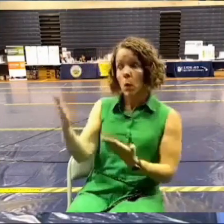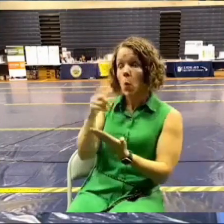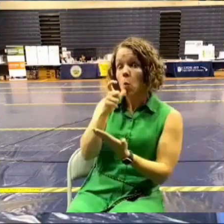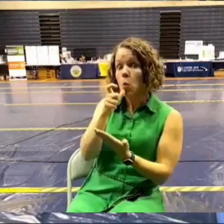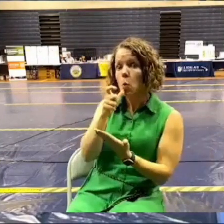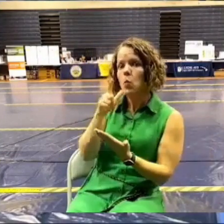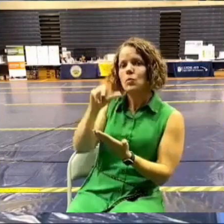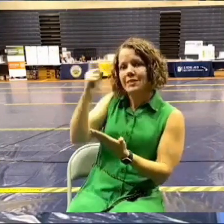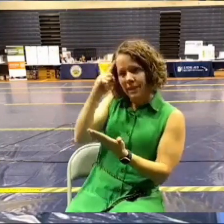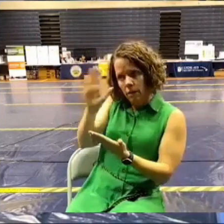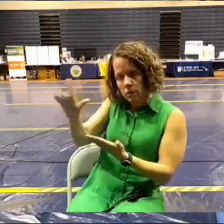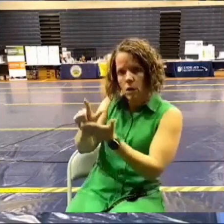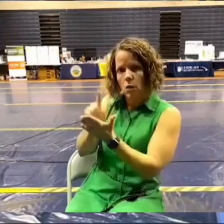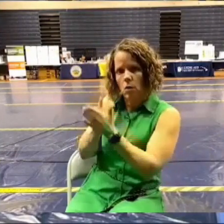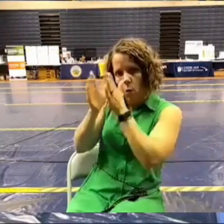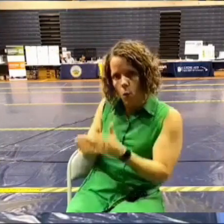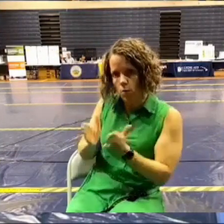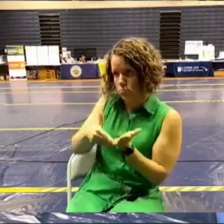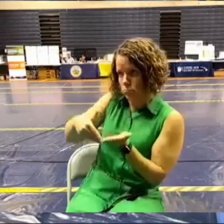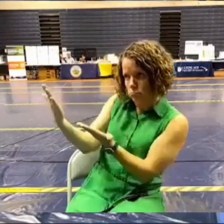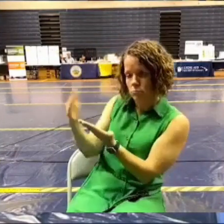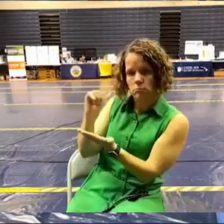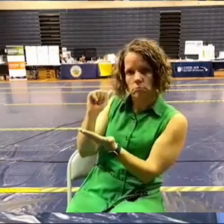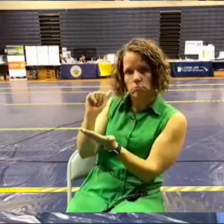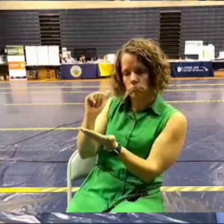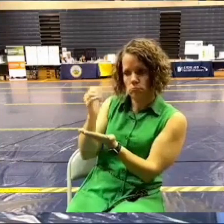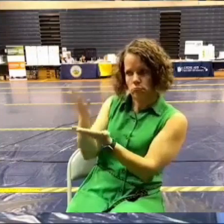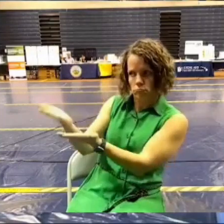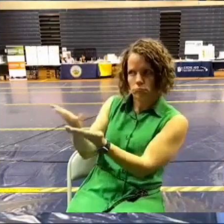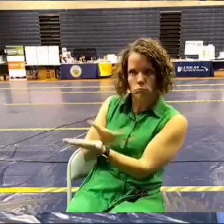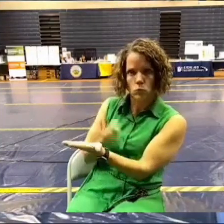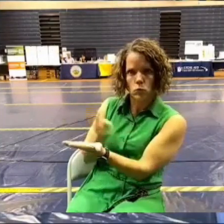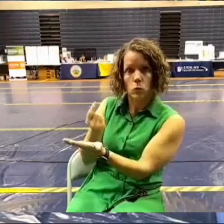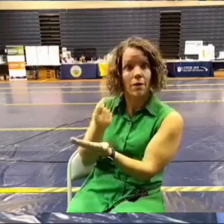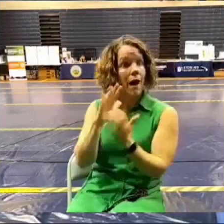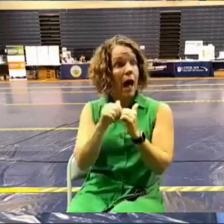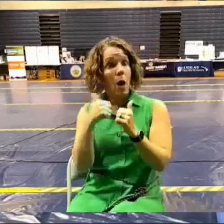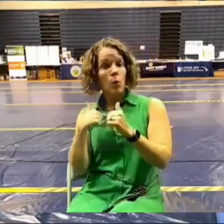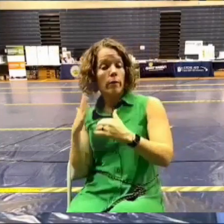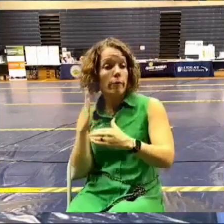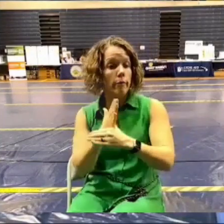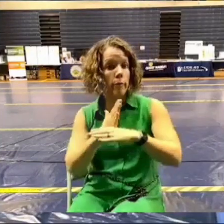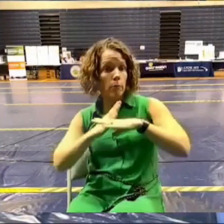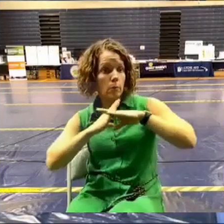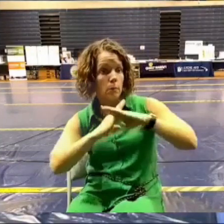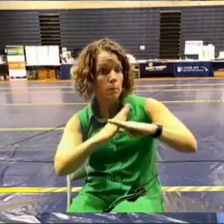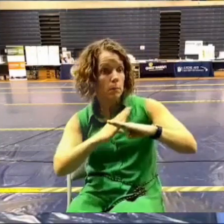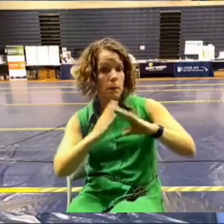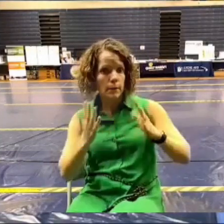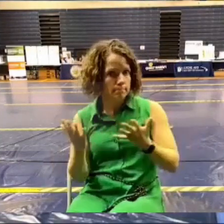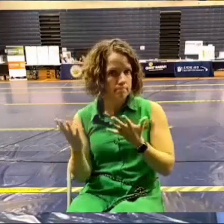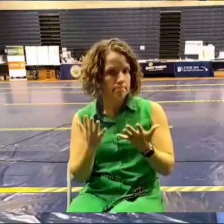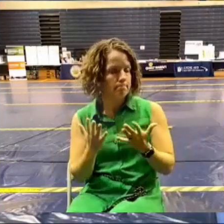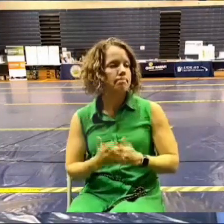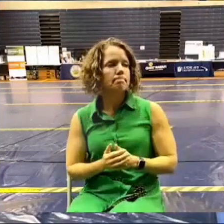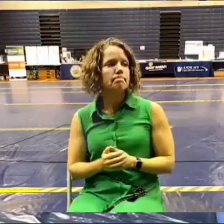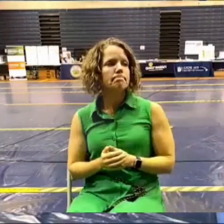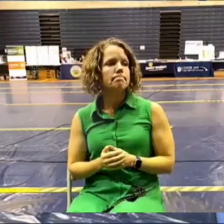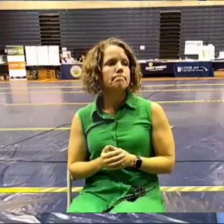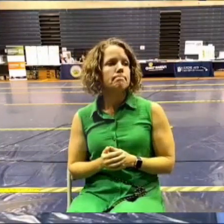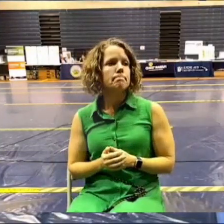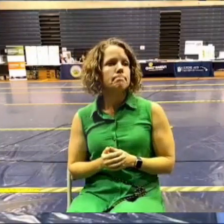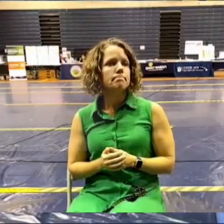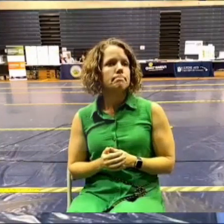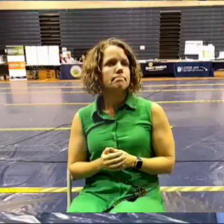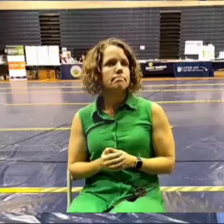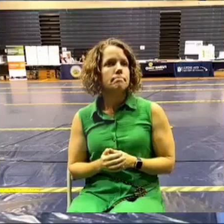I don't know what else we can do to prevent it, except Yeah, okay. That's great, Jenny. Yeah, so